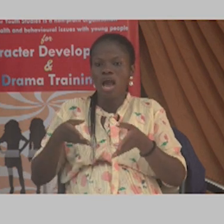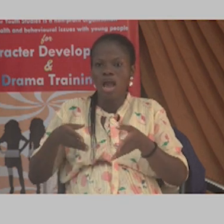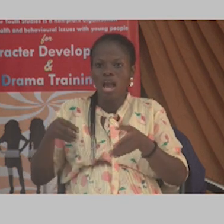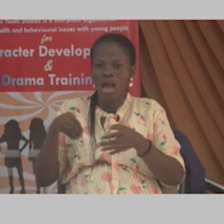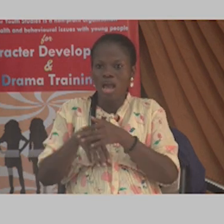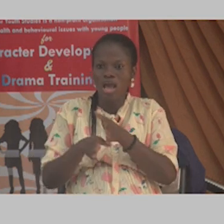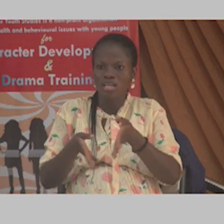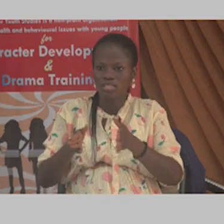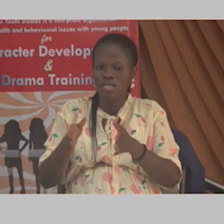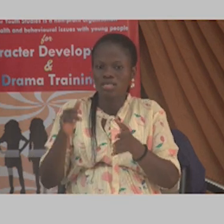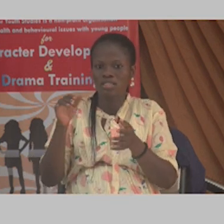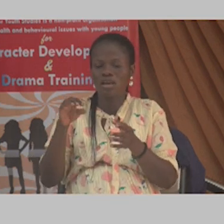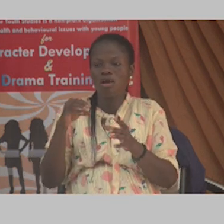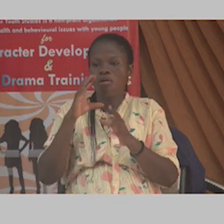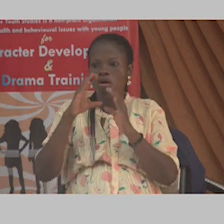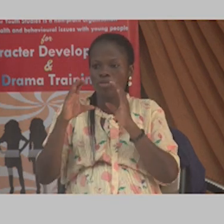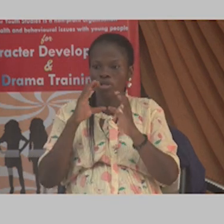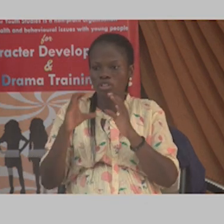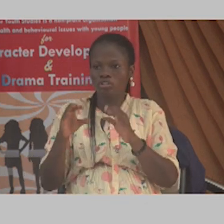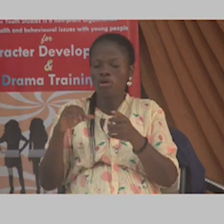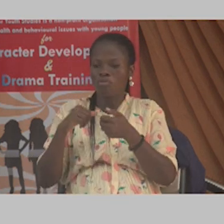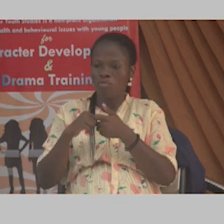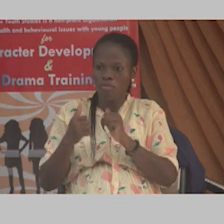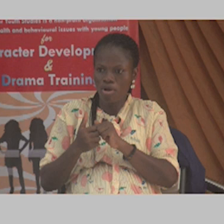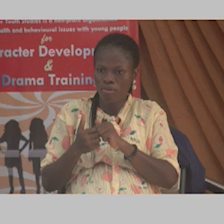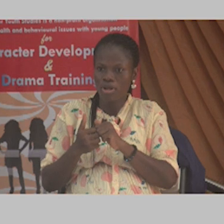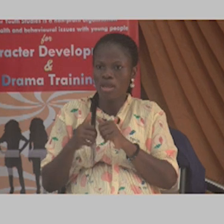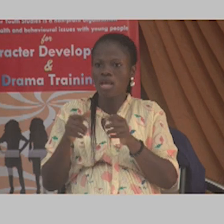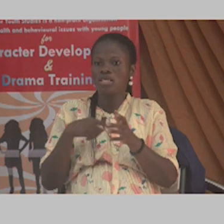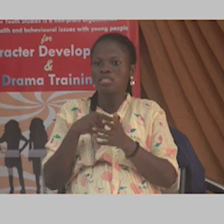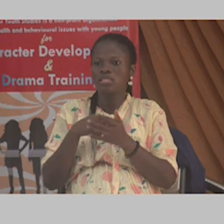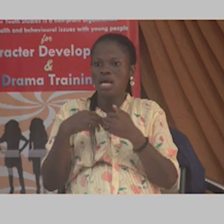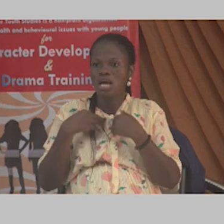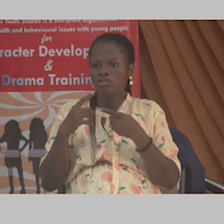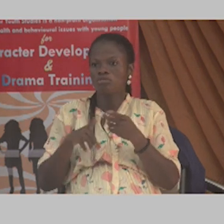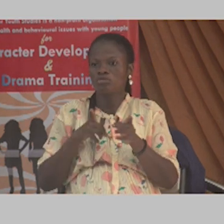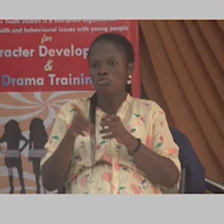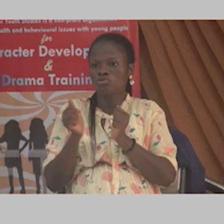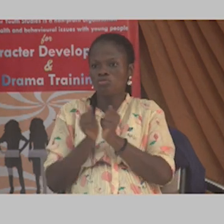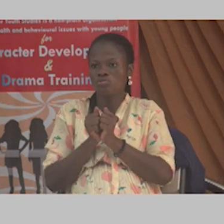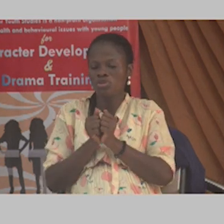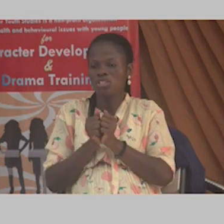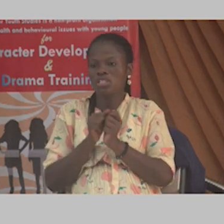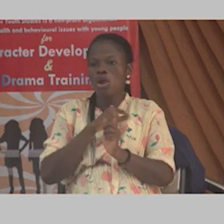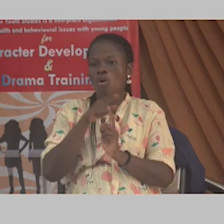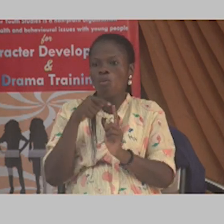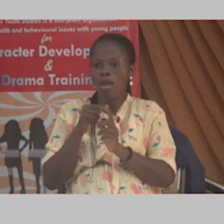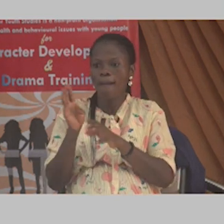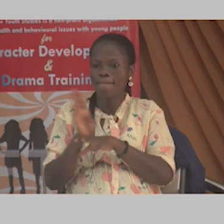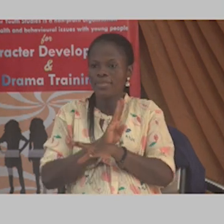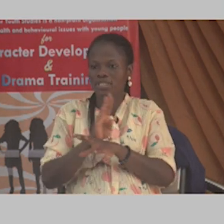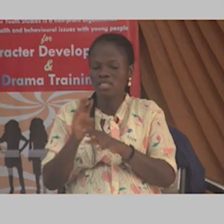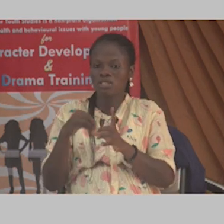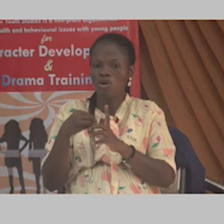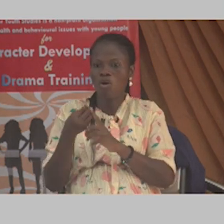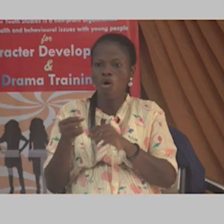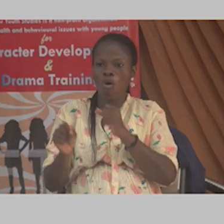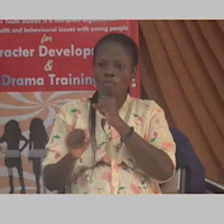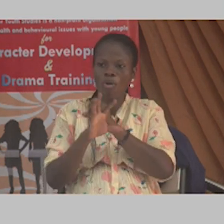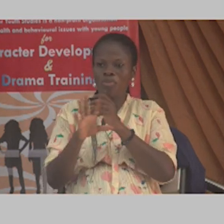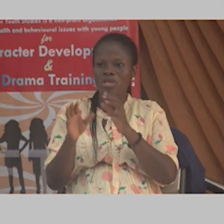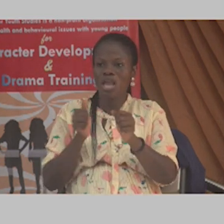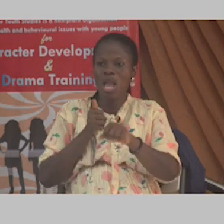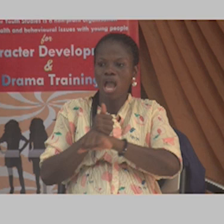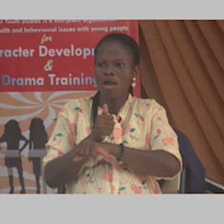or communication barrier. This has to do with when businesses or public gatherings